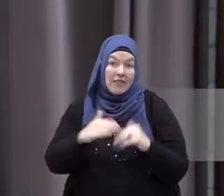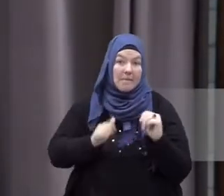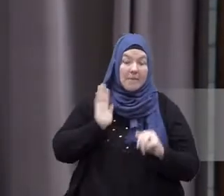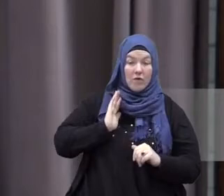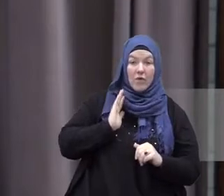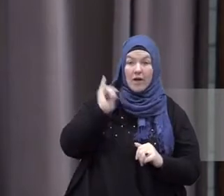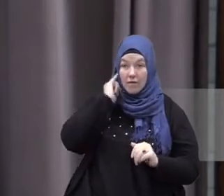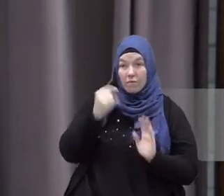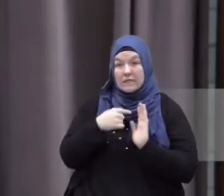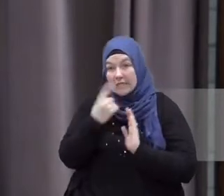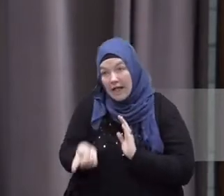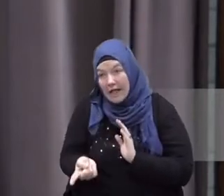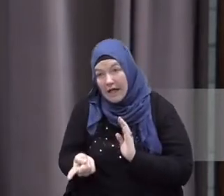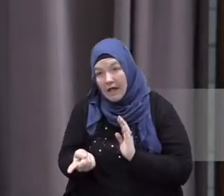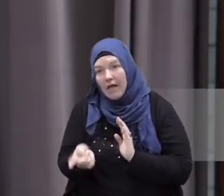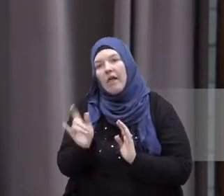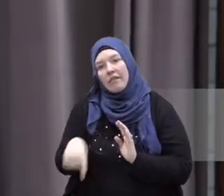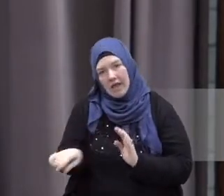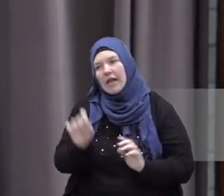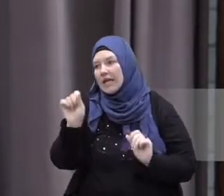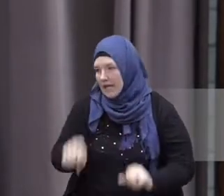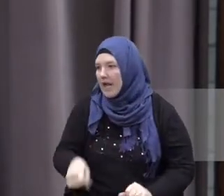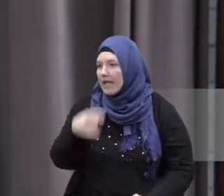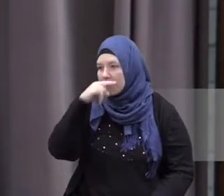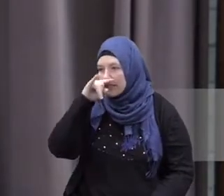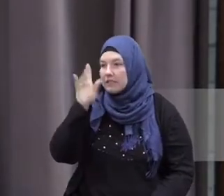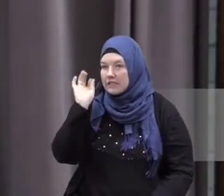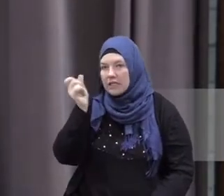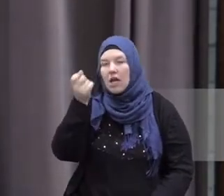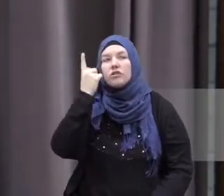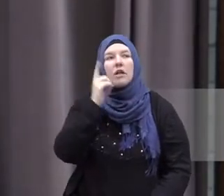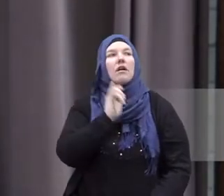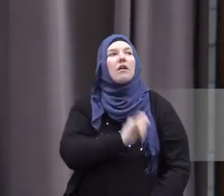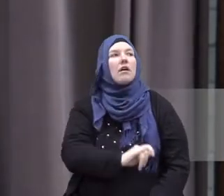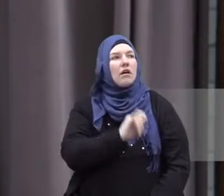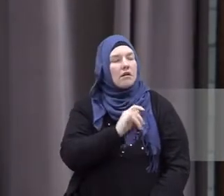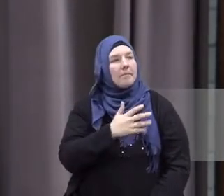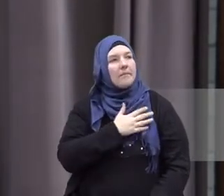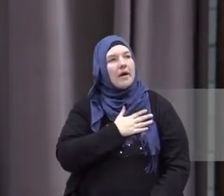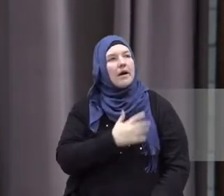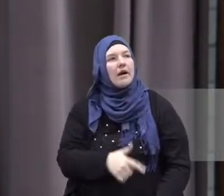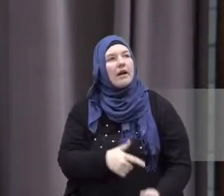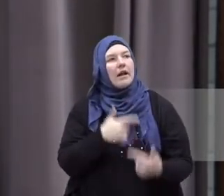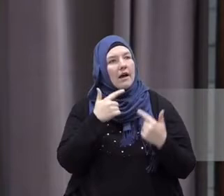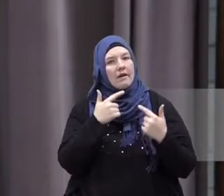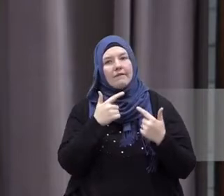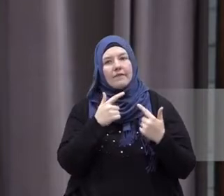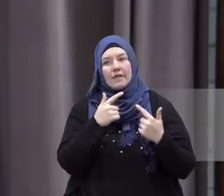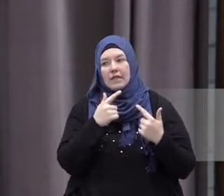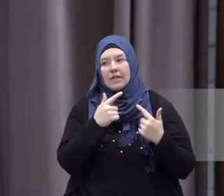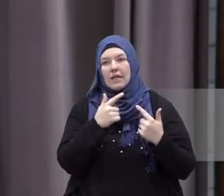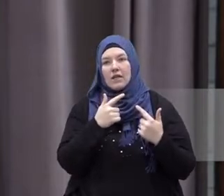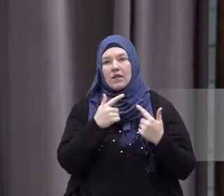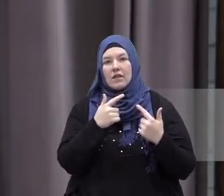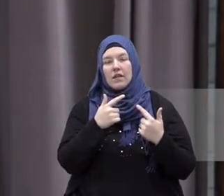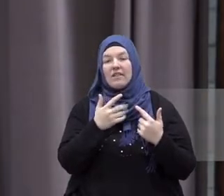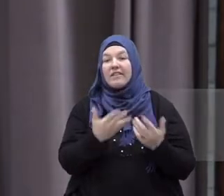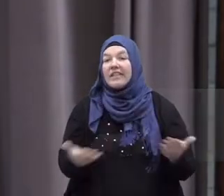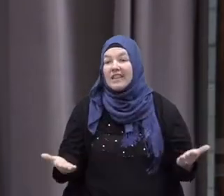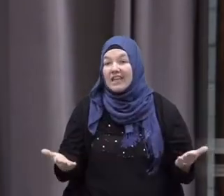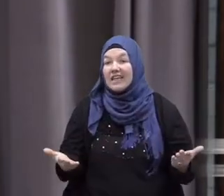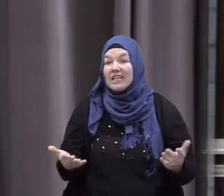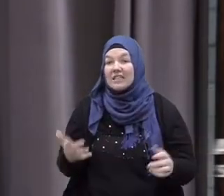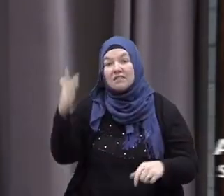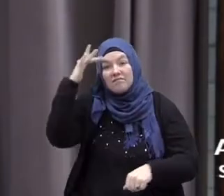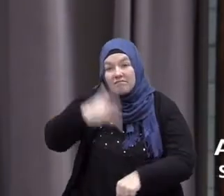if we do, they will understand that their focus on items that they focus on in